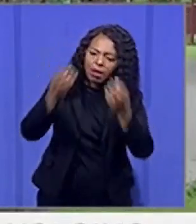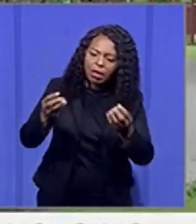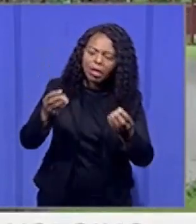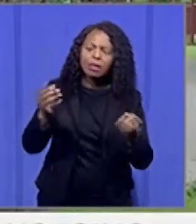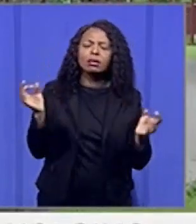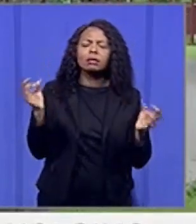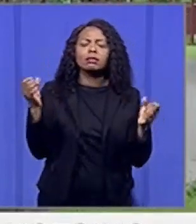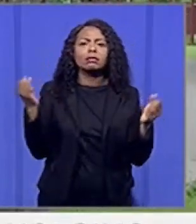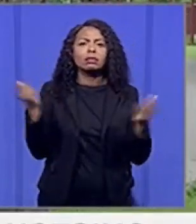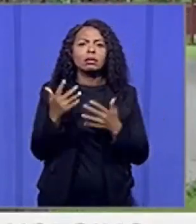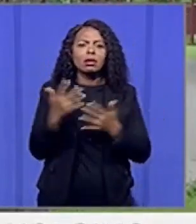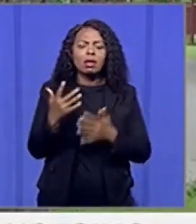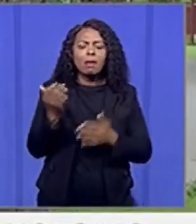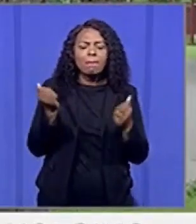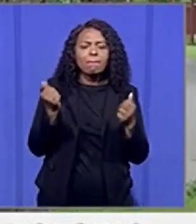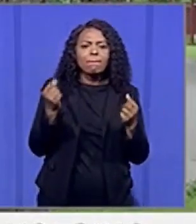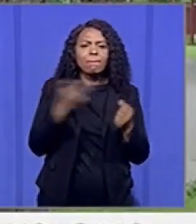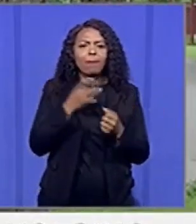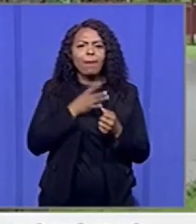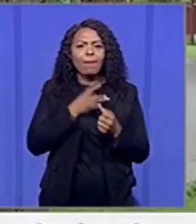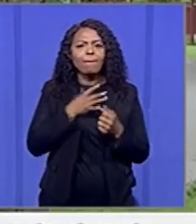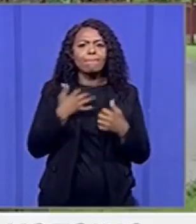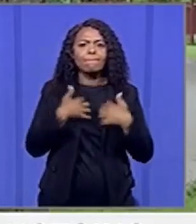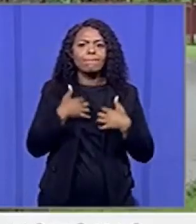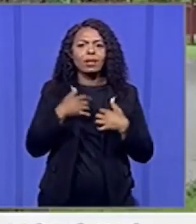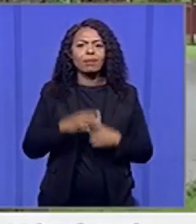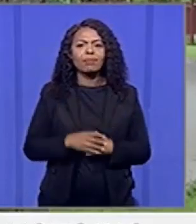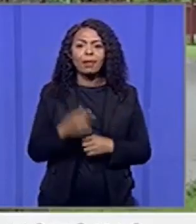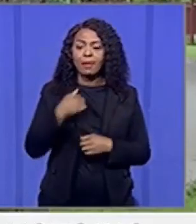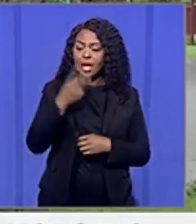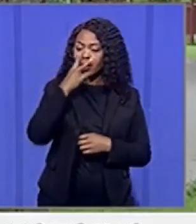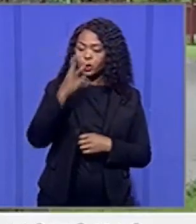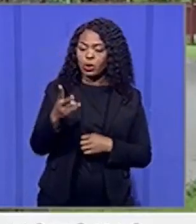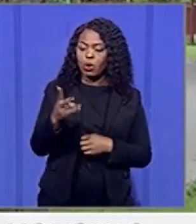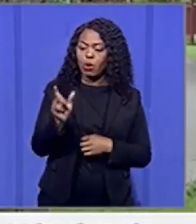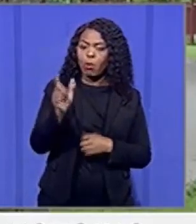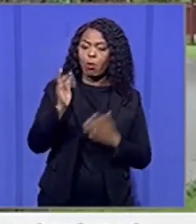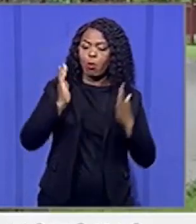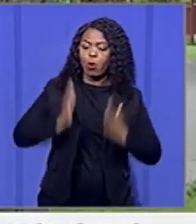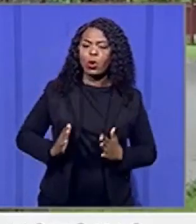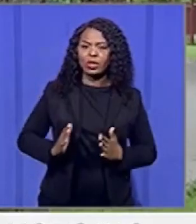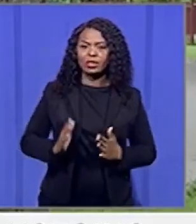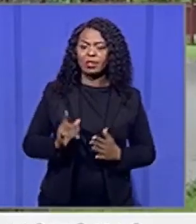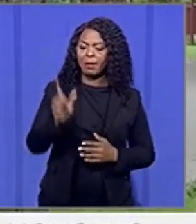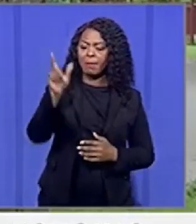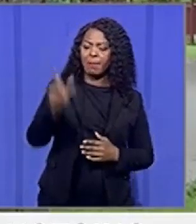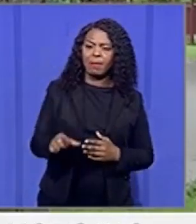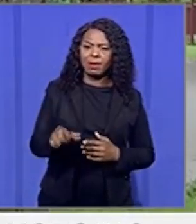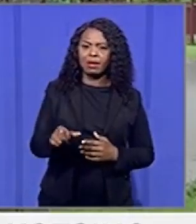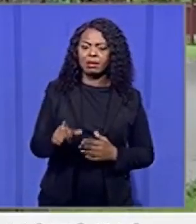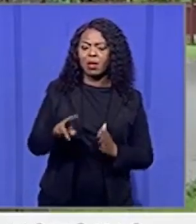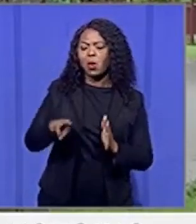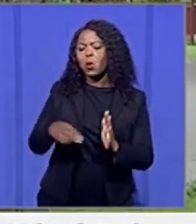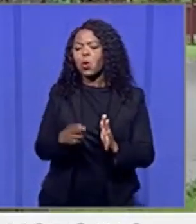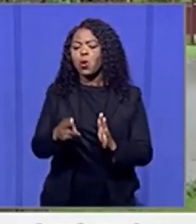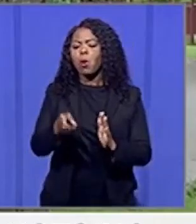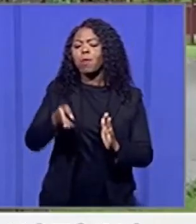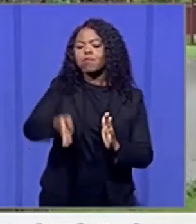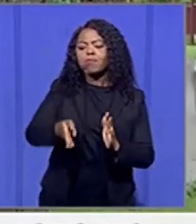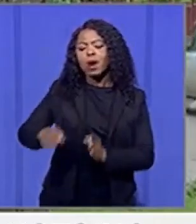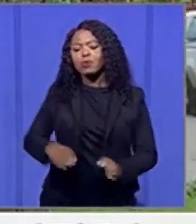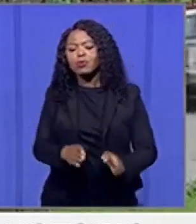scaring, so disturbing. I saw a body of a person floating in